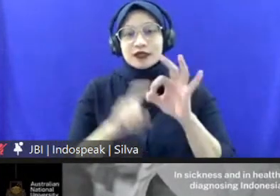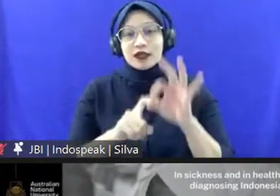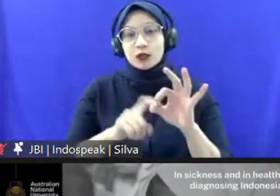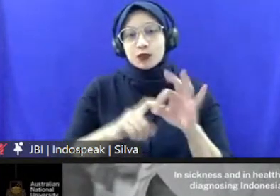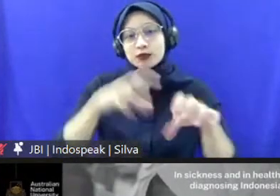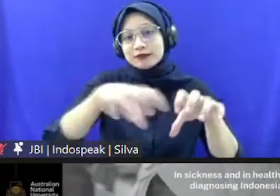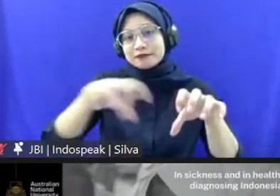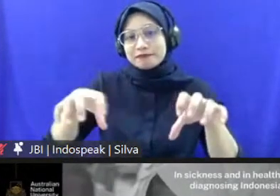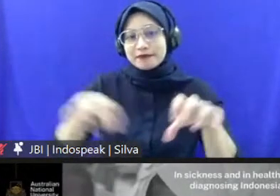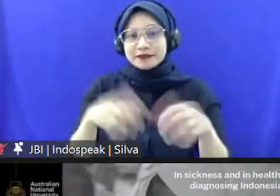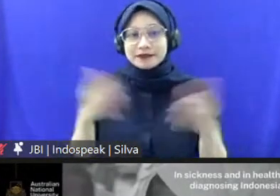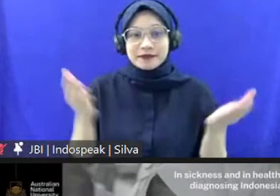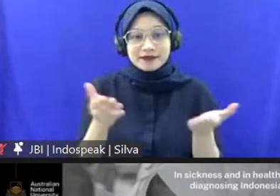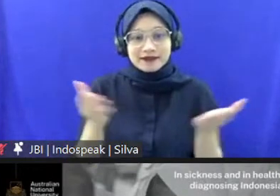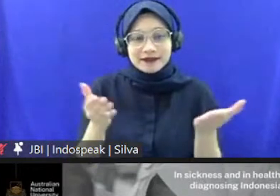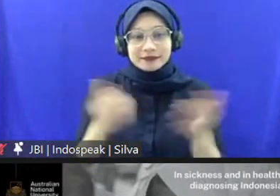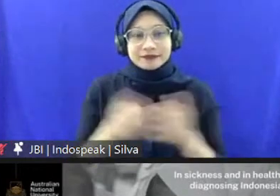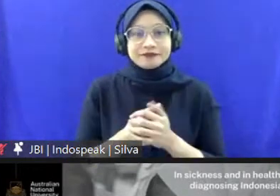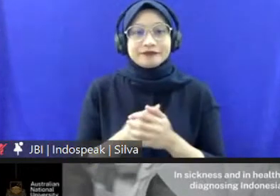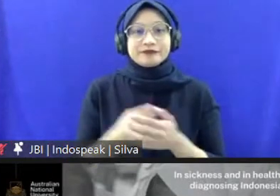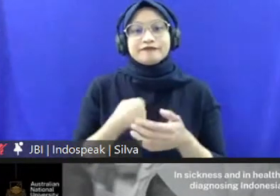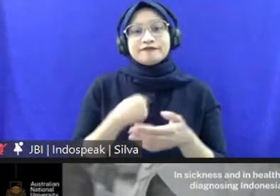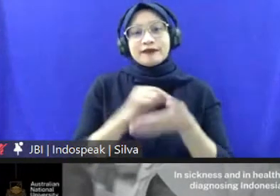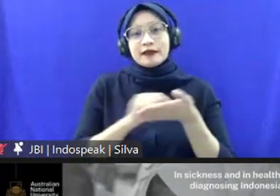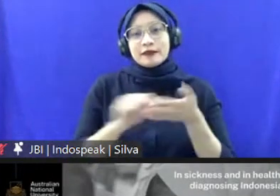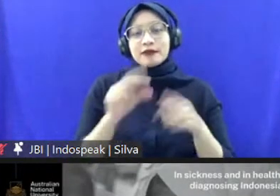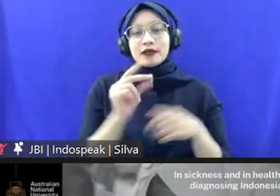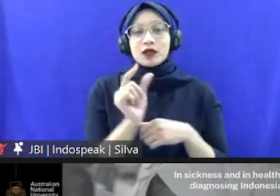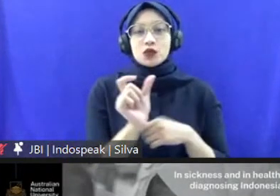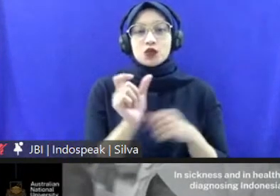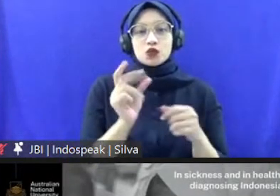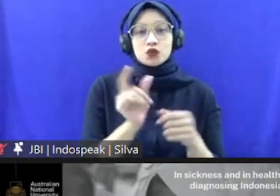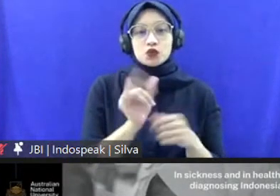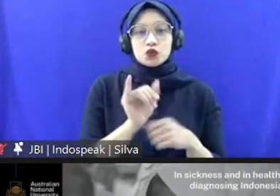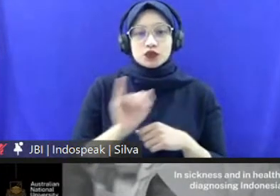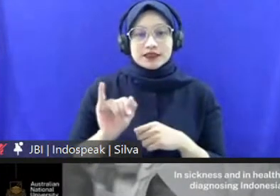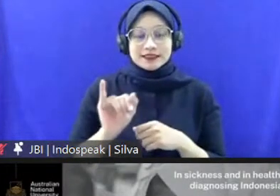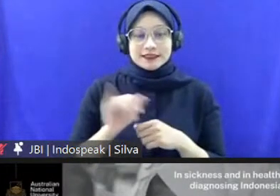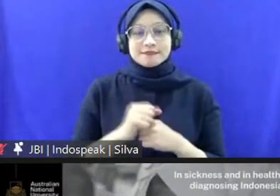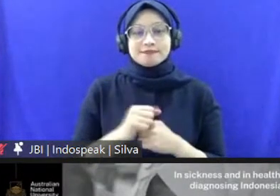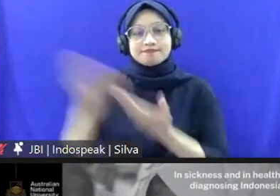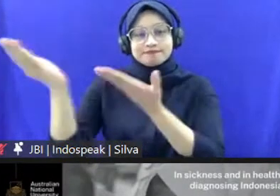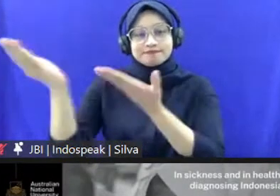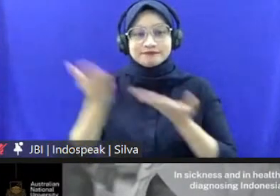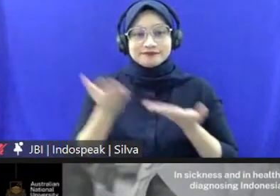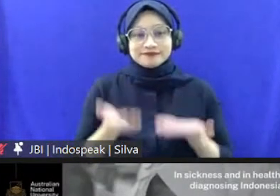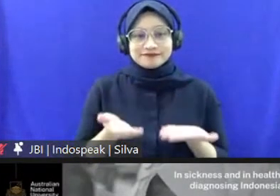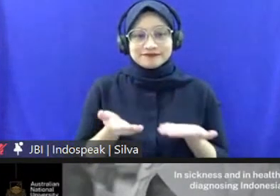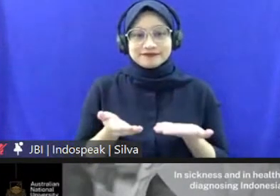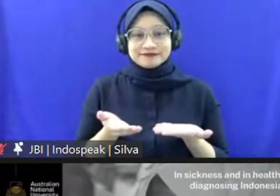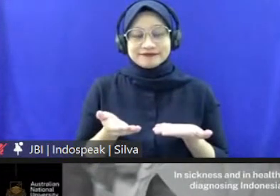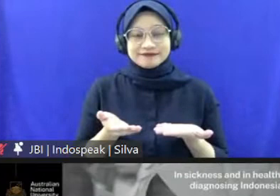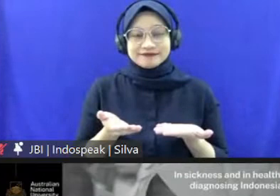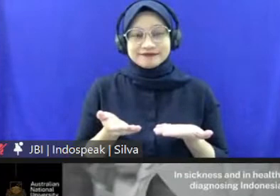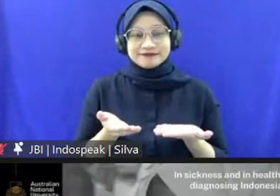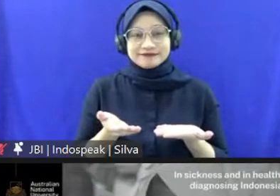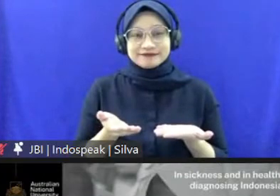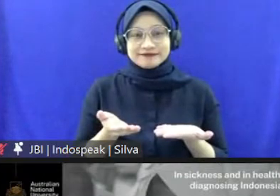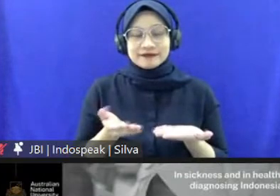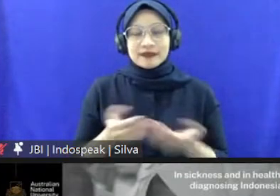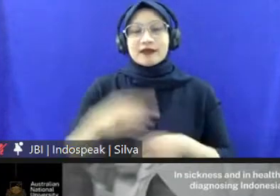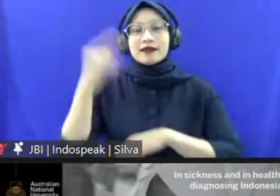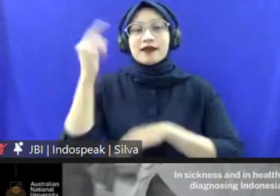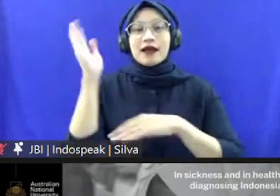name is Dia Hadistiona Luri or Ruri, and I would like to welcome you all to day 3 of the 38th Indonesia